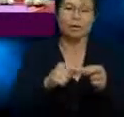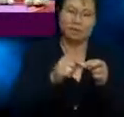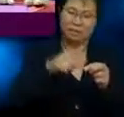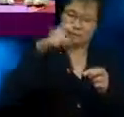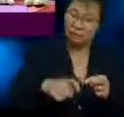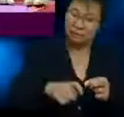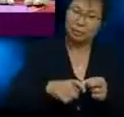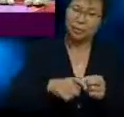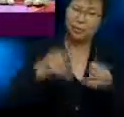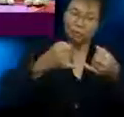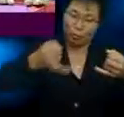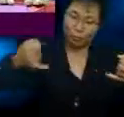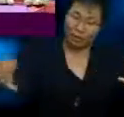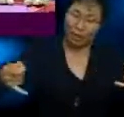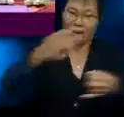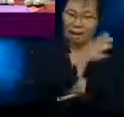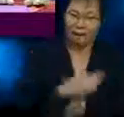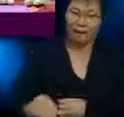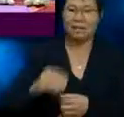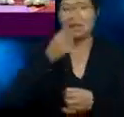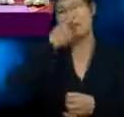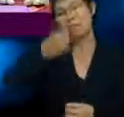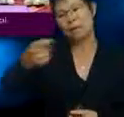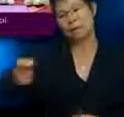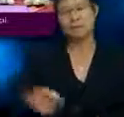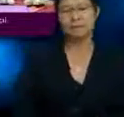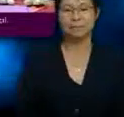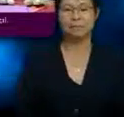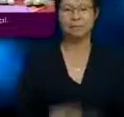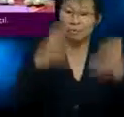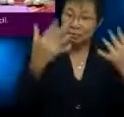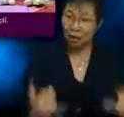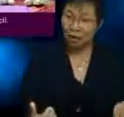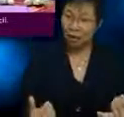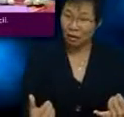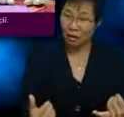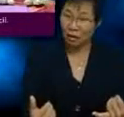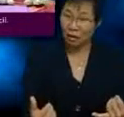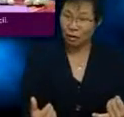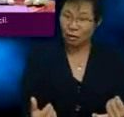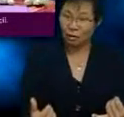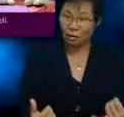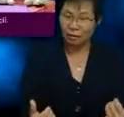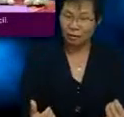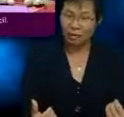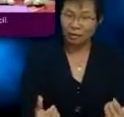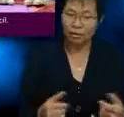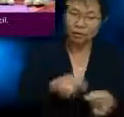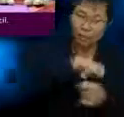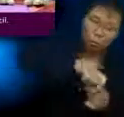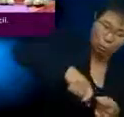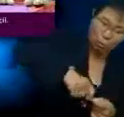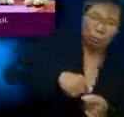wire and a pencil. Now wind the piece of wire around